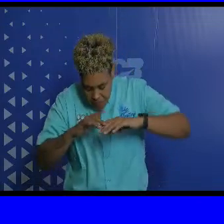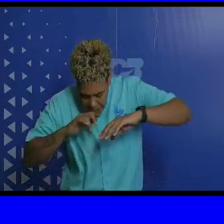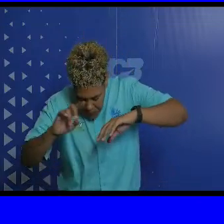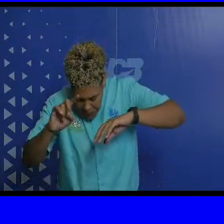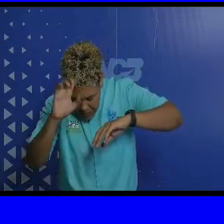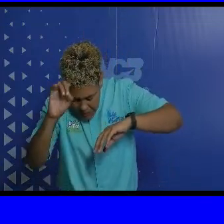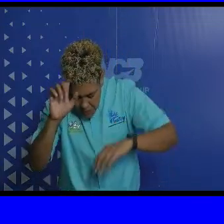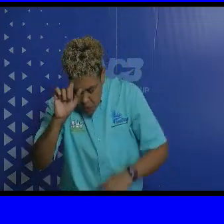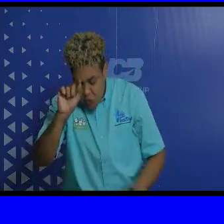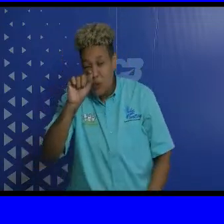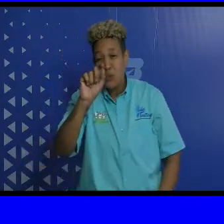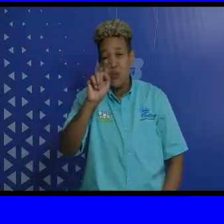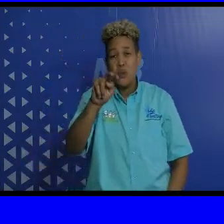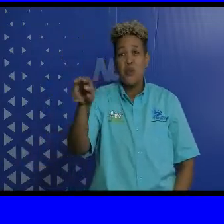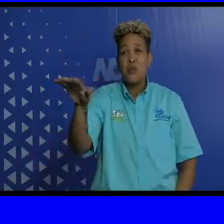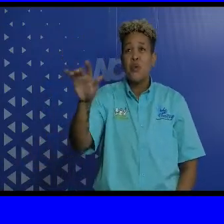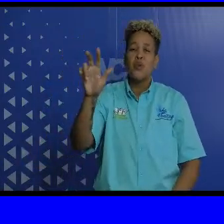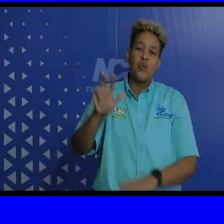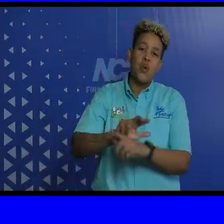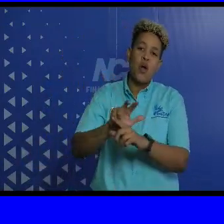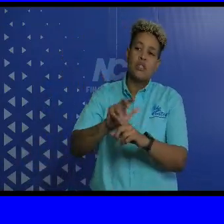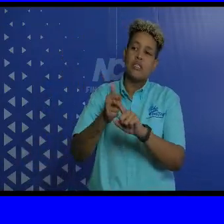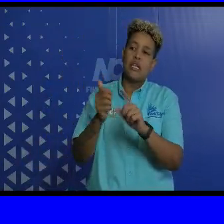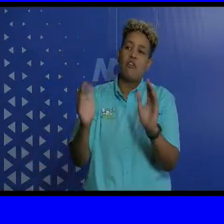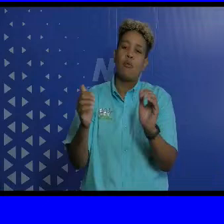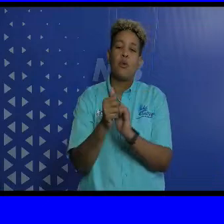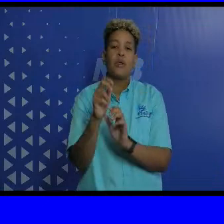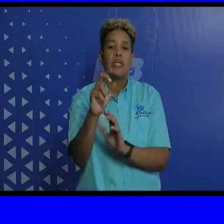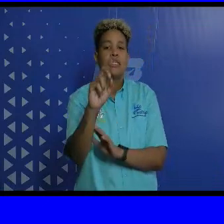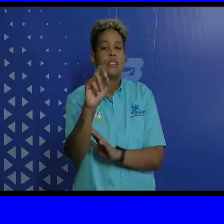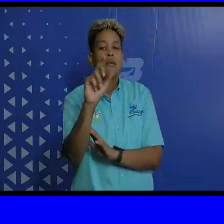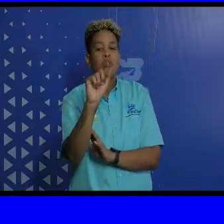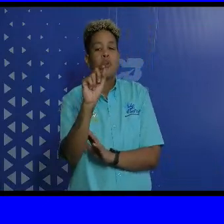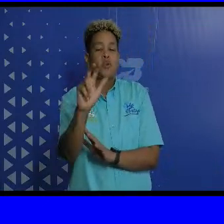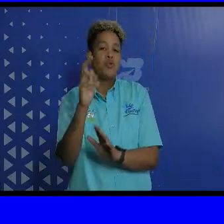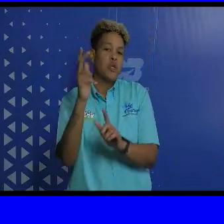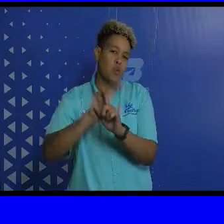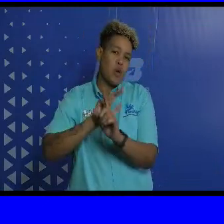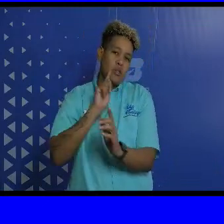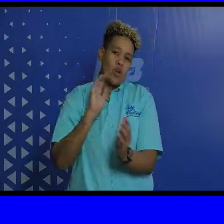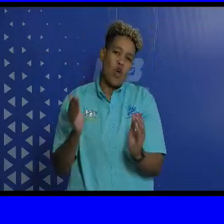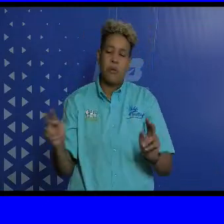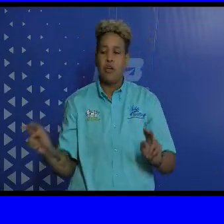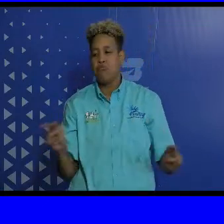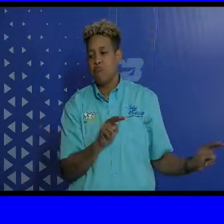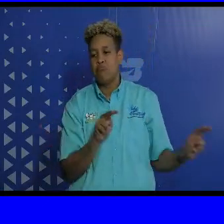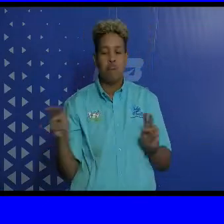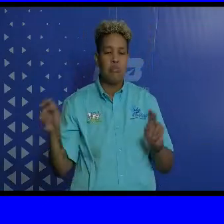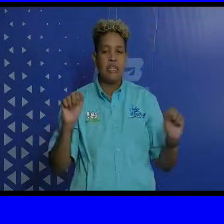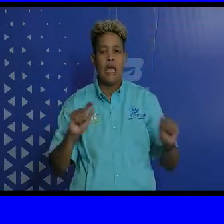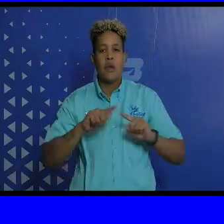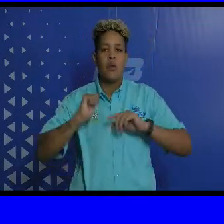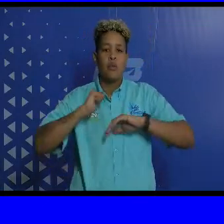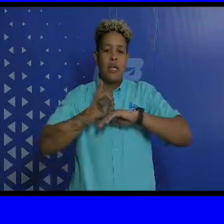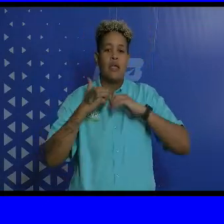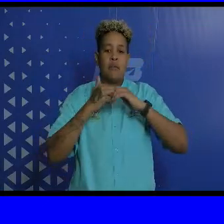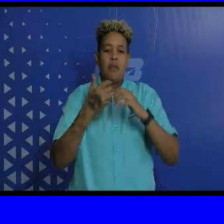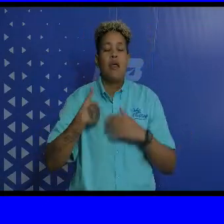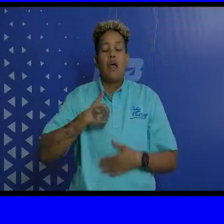December 2022 quarter compared to December 2023 when we implement.